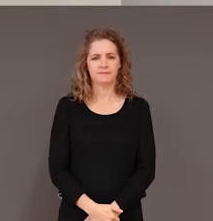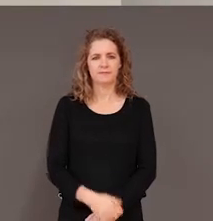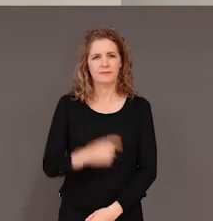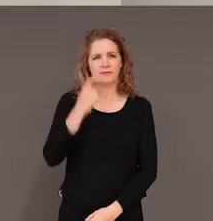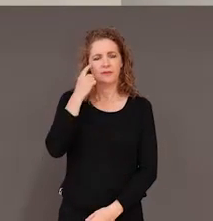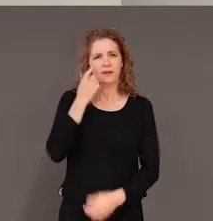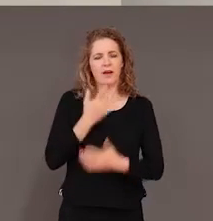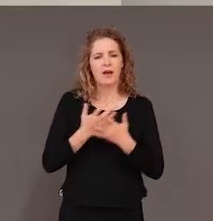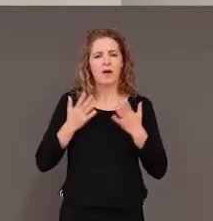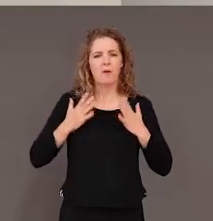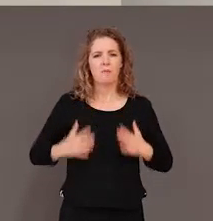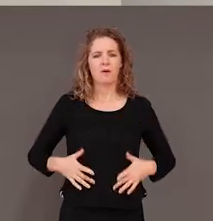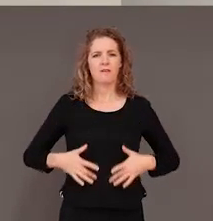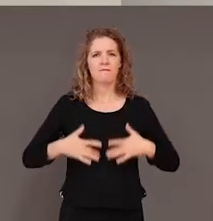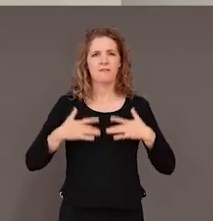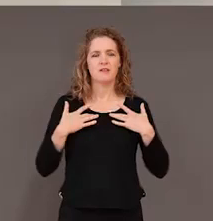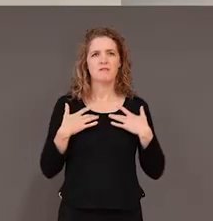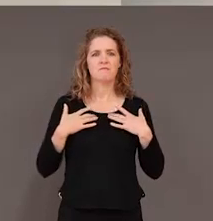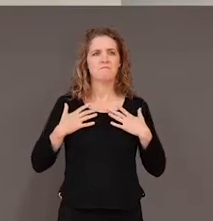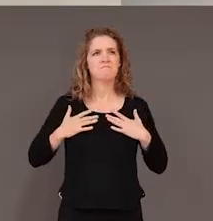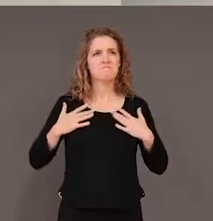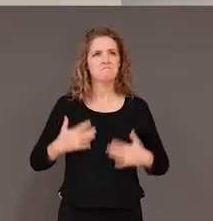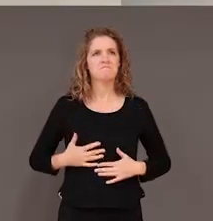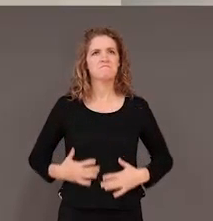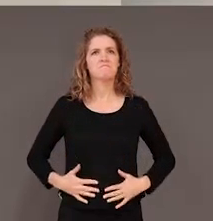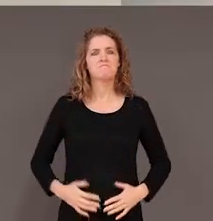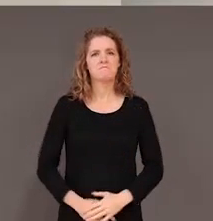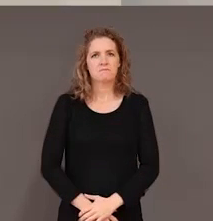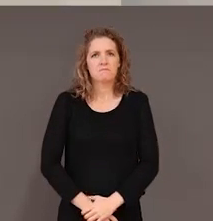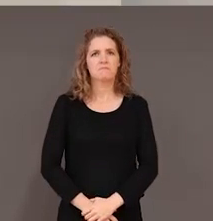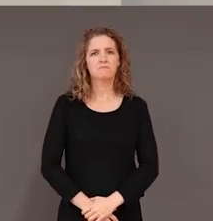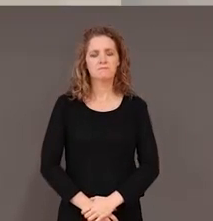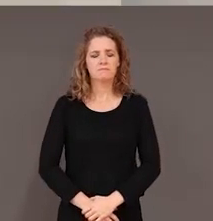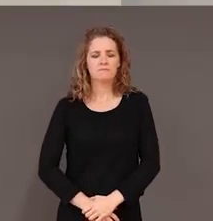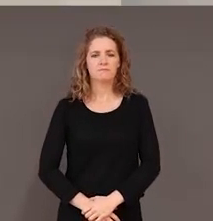Notice how your body feels, however you might be positioned.